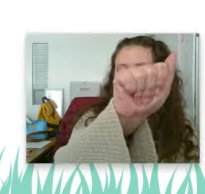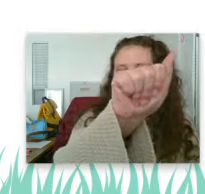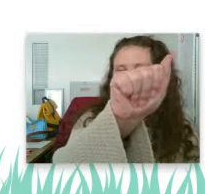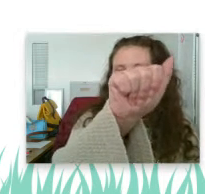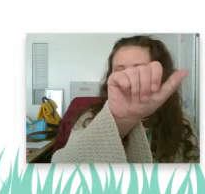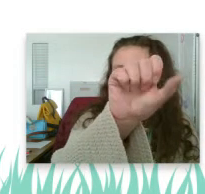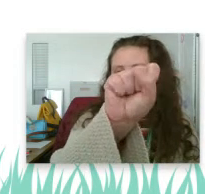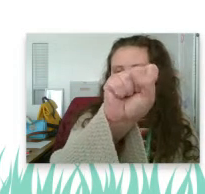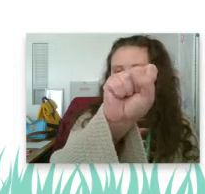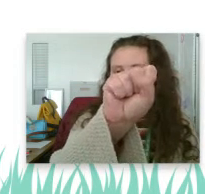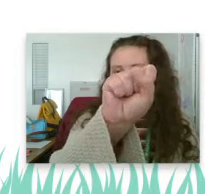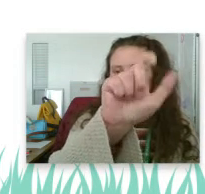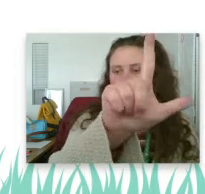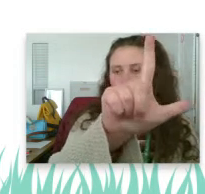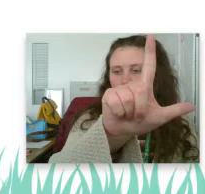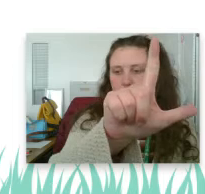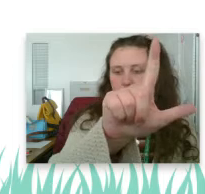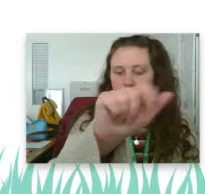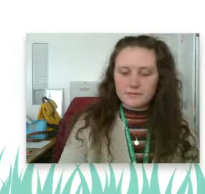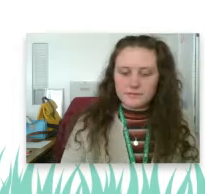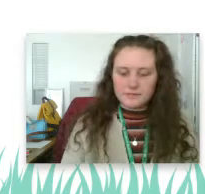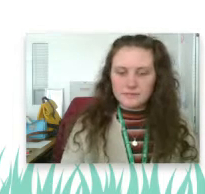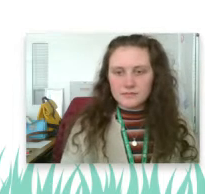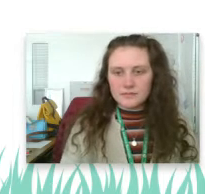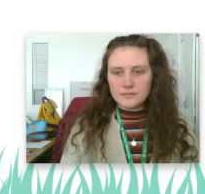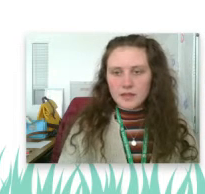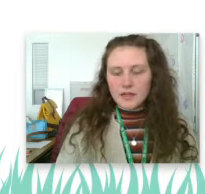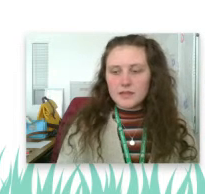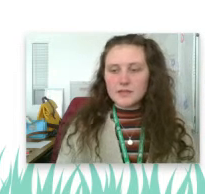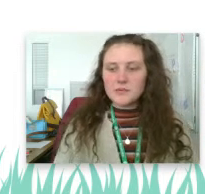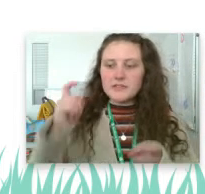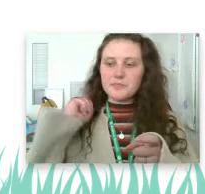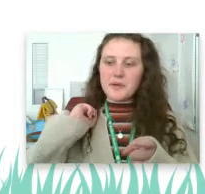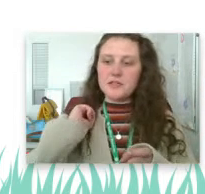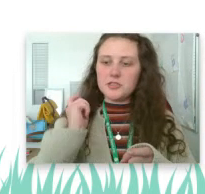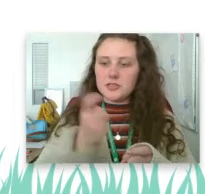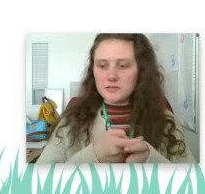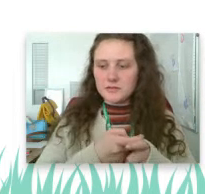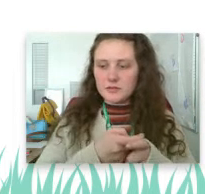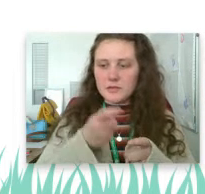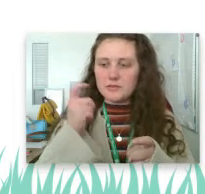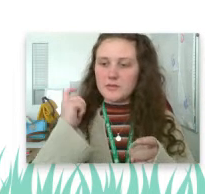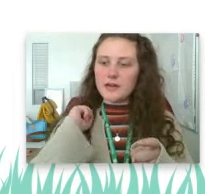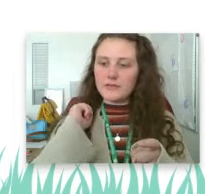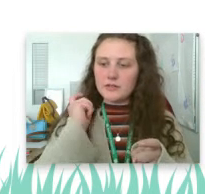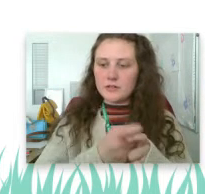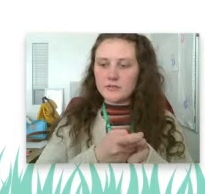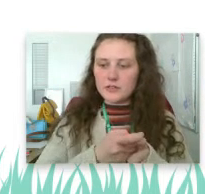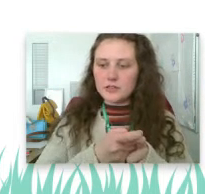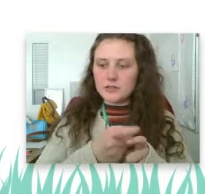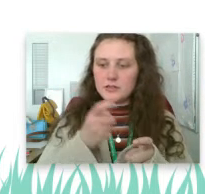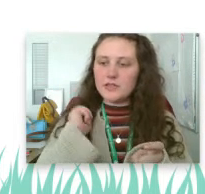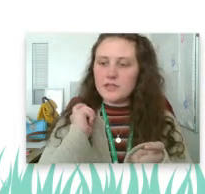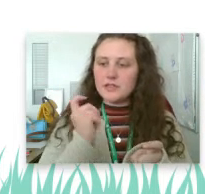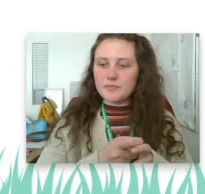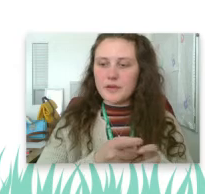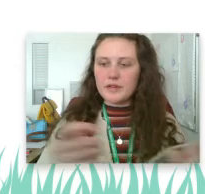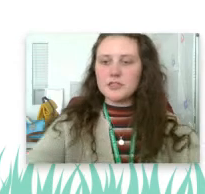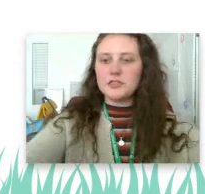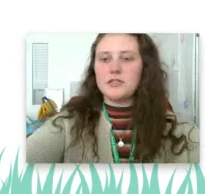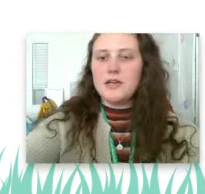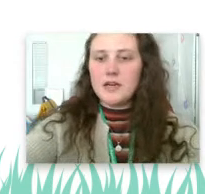have ASL. You just finger spell this one, ASL. Then we have Spanish. So remember, this one kind of goes over your